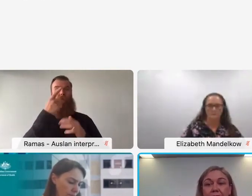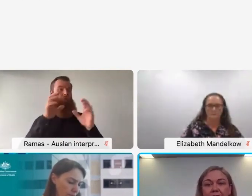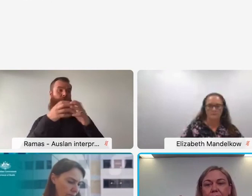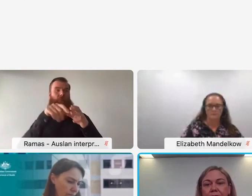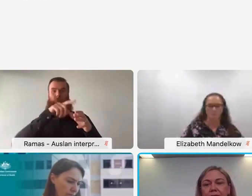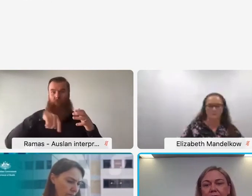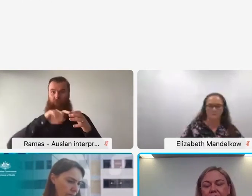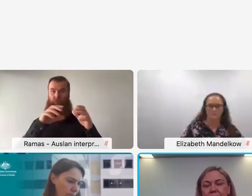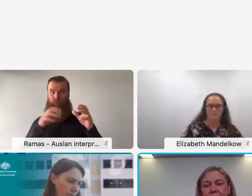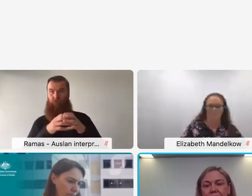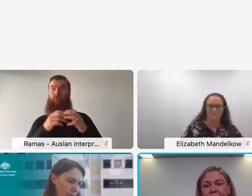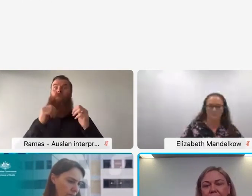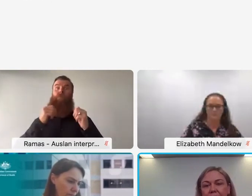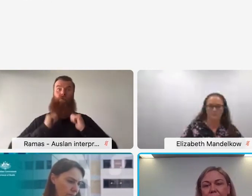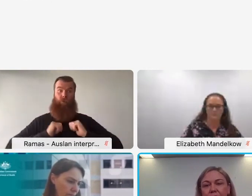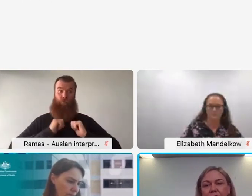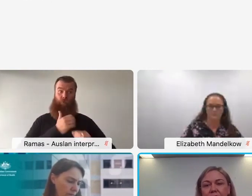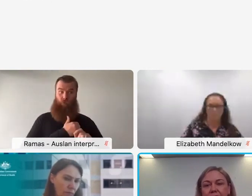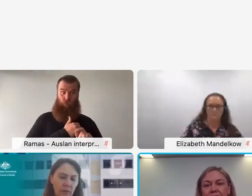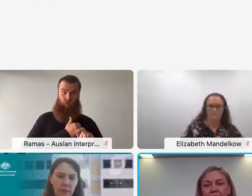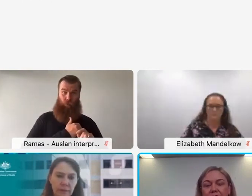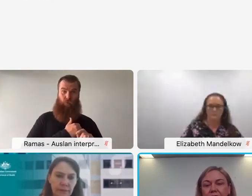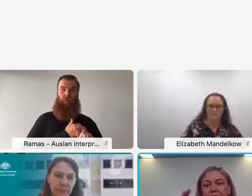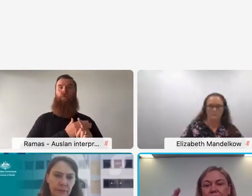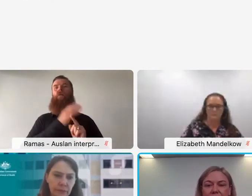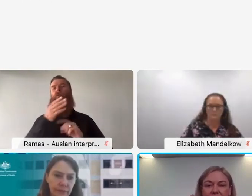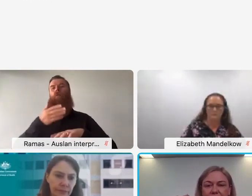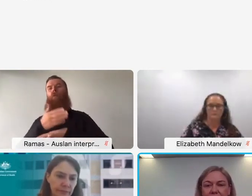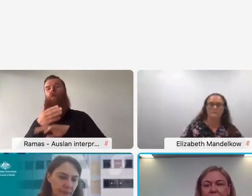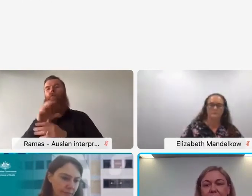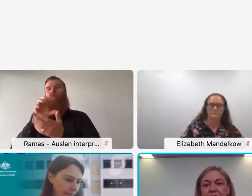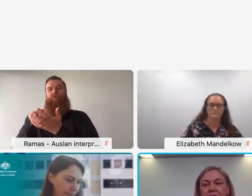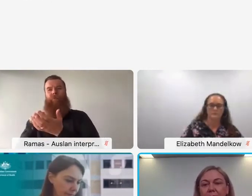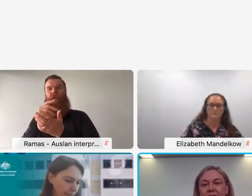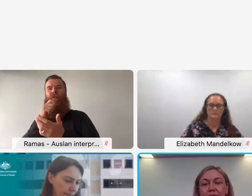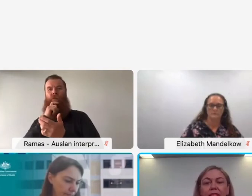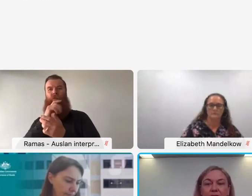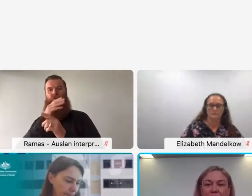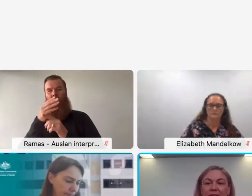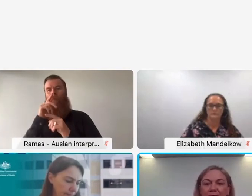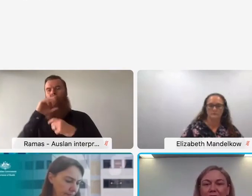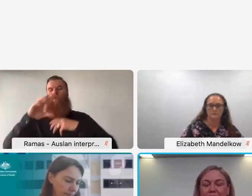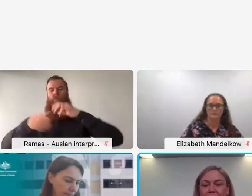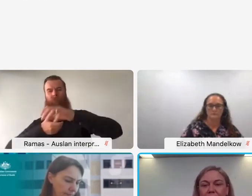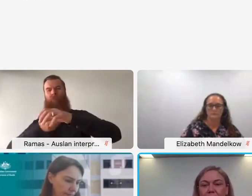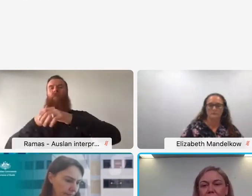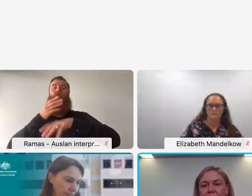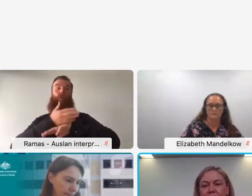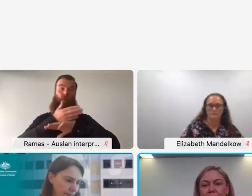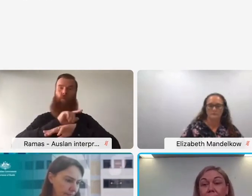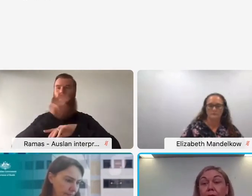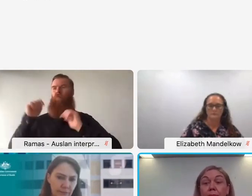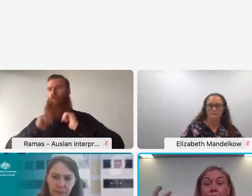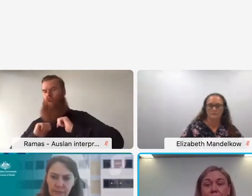doing training in the morning and then working on site in the afternoon, and vice versa, as a really good way